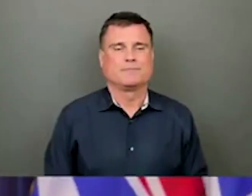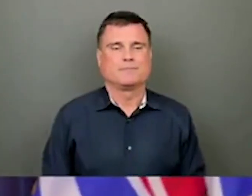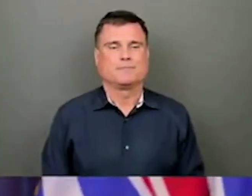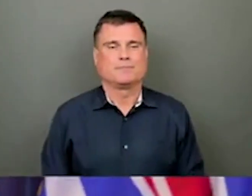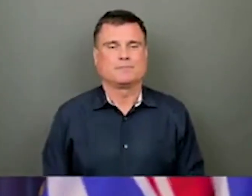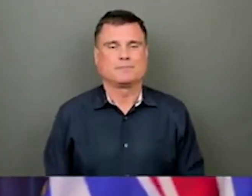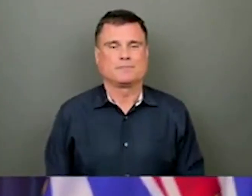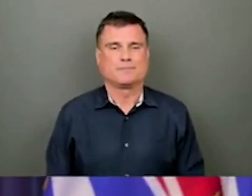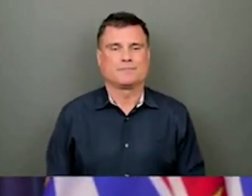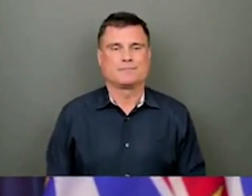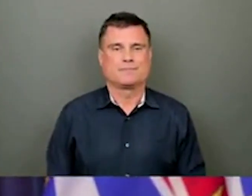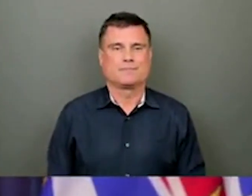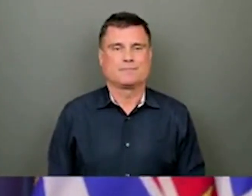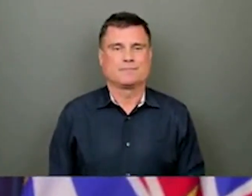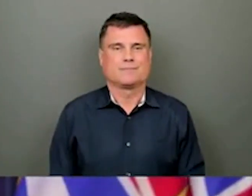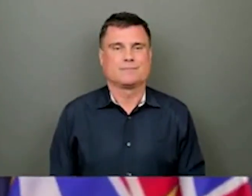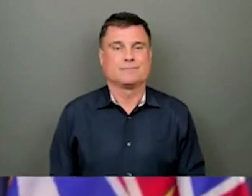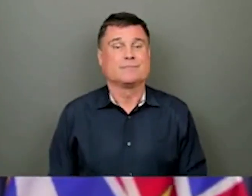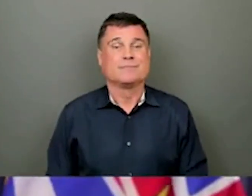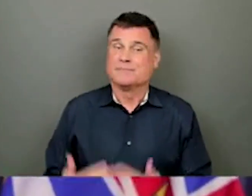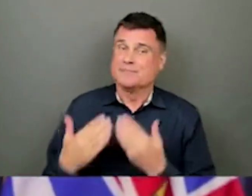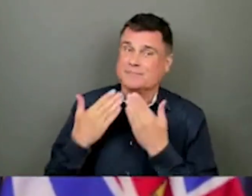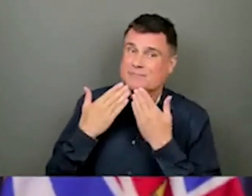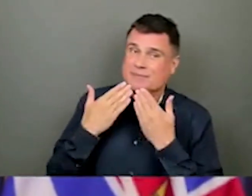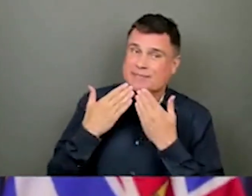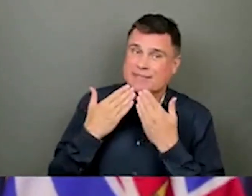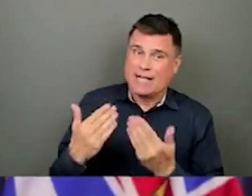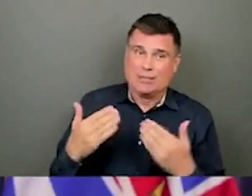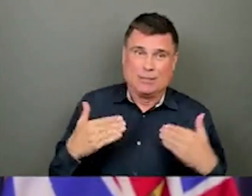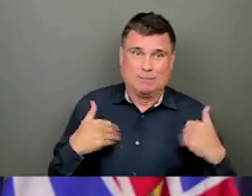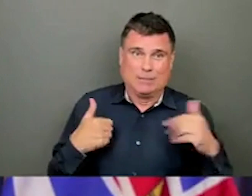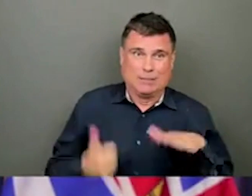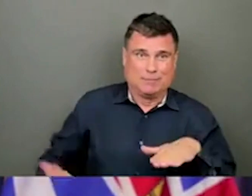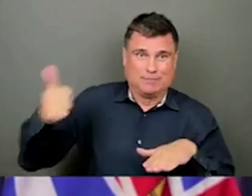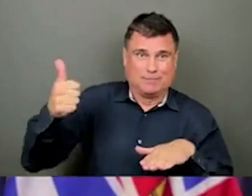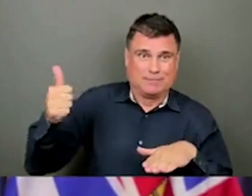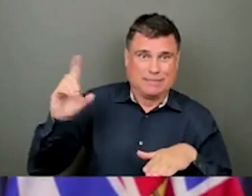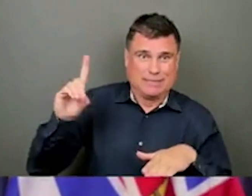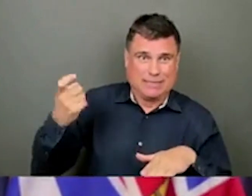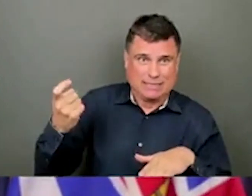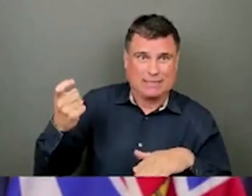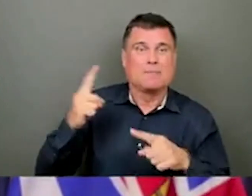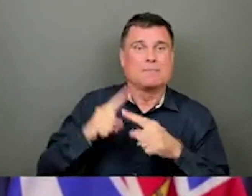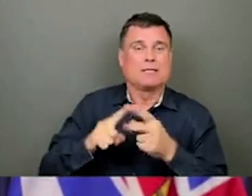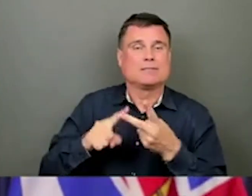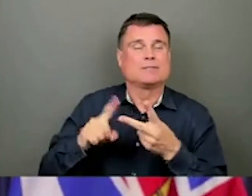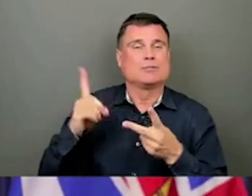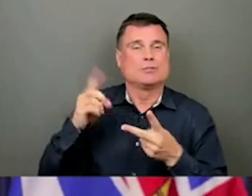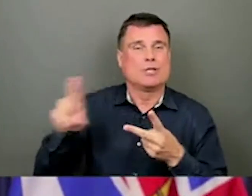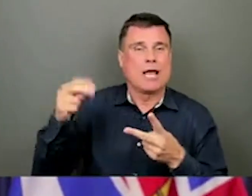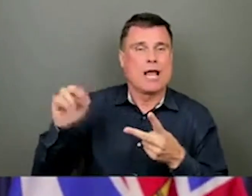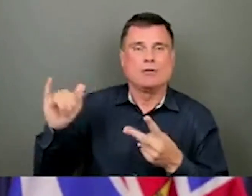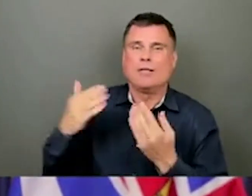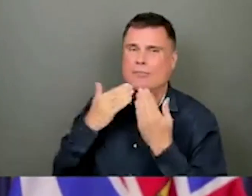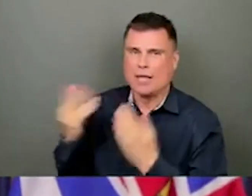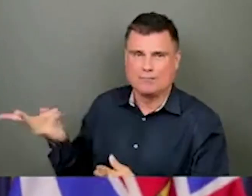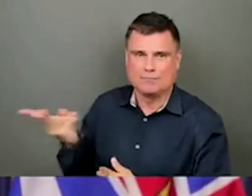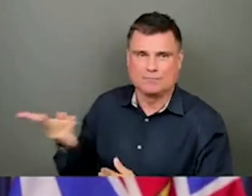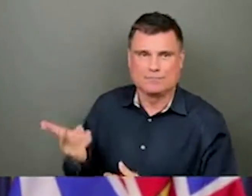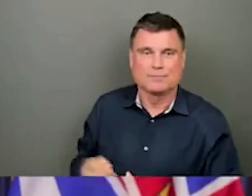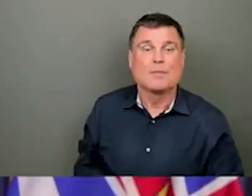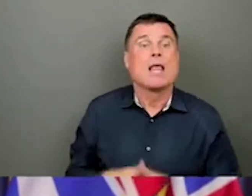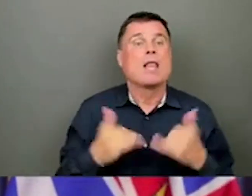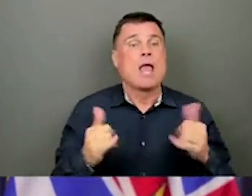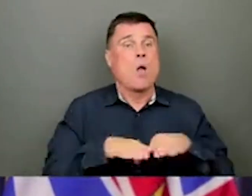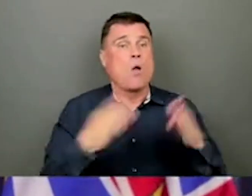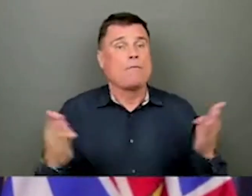Thanks, Adrian. Dr. Henry. And with that, I will also just advise the media that there will be full